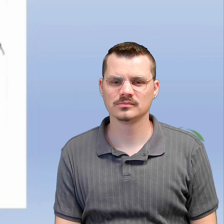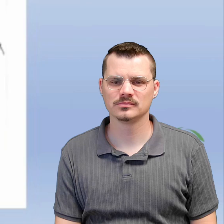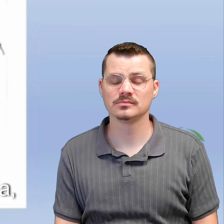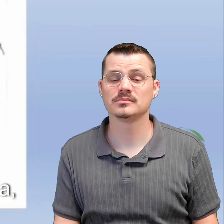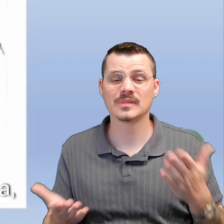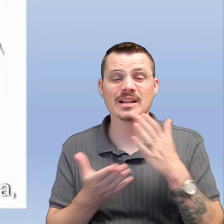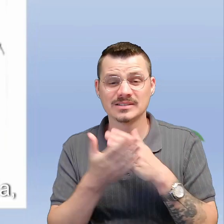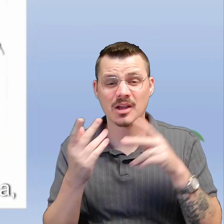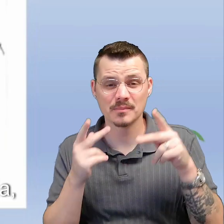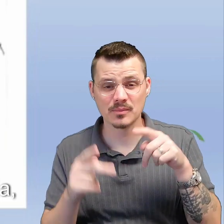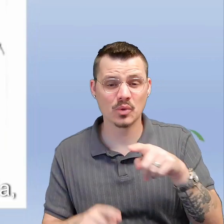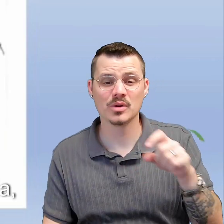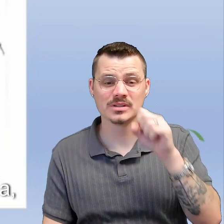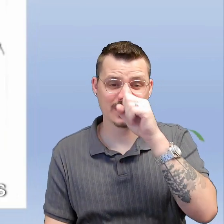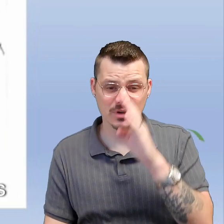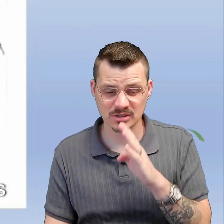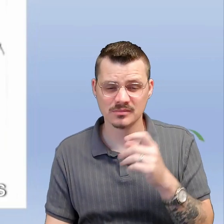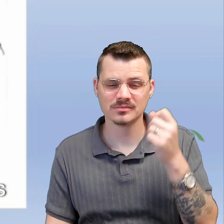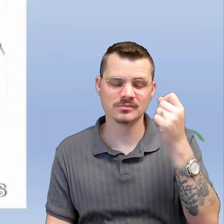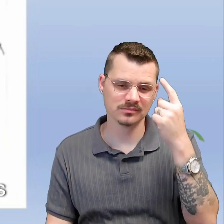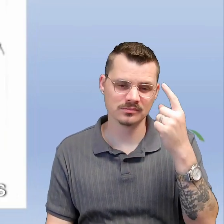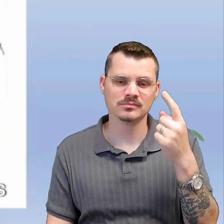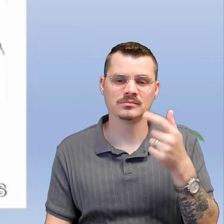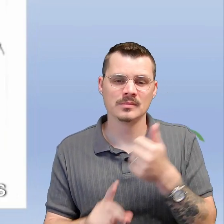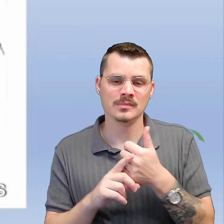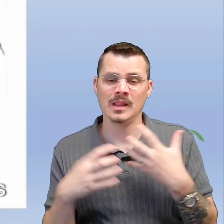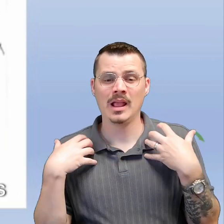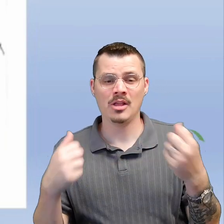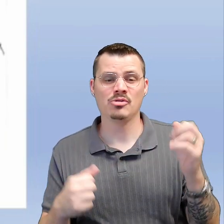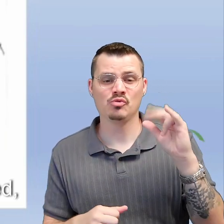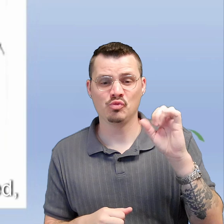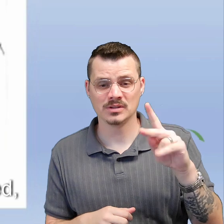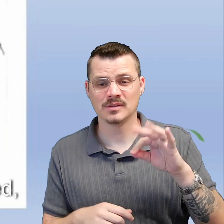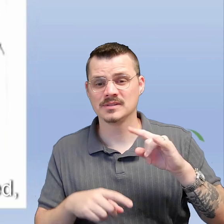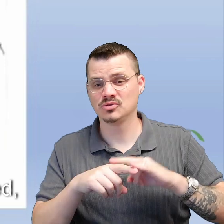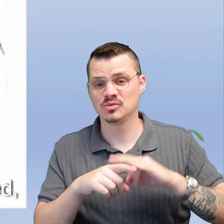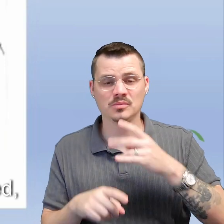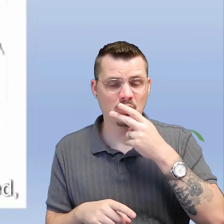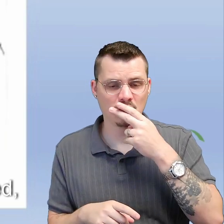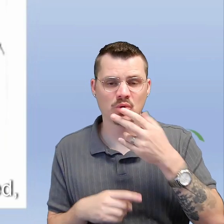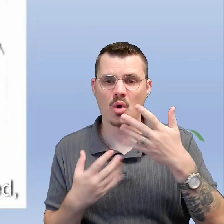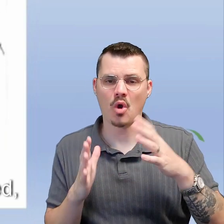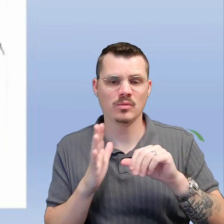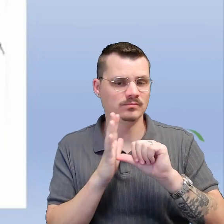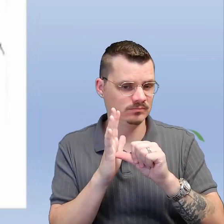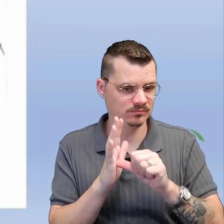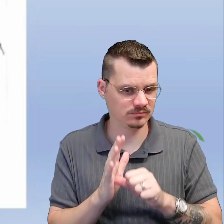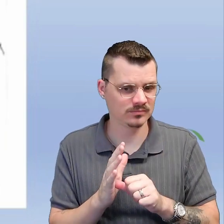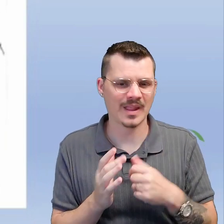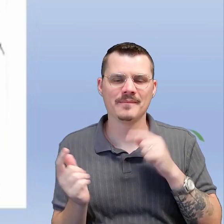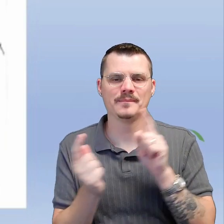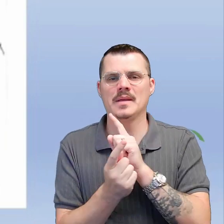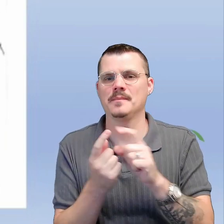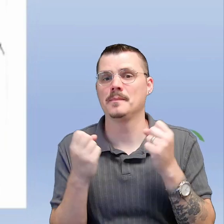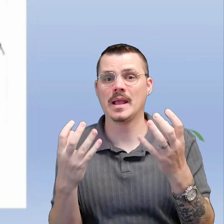And for some people with schizophrenia, although obviously the health risks of cigarette smoking are well defined, I've